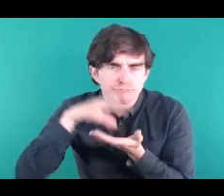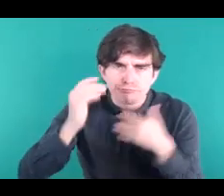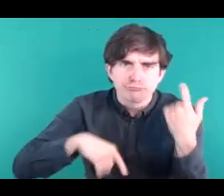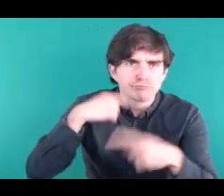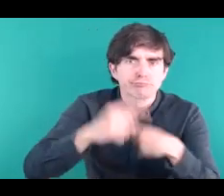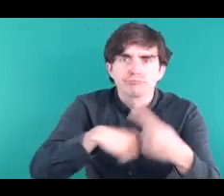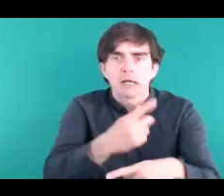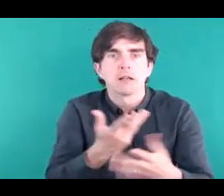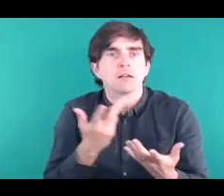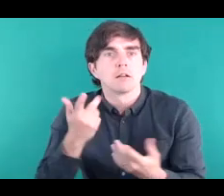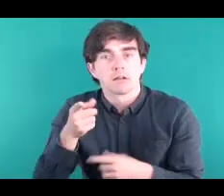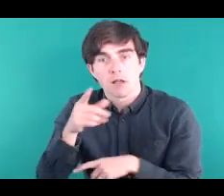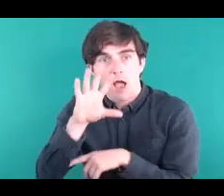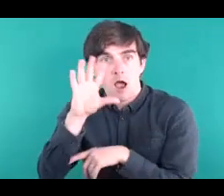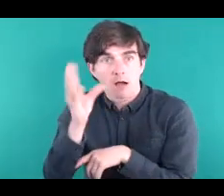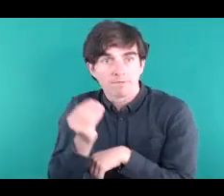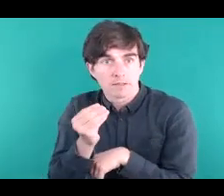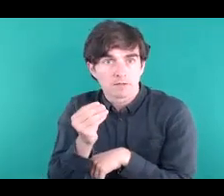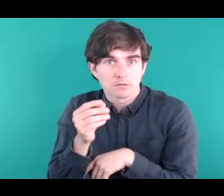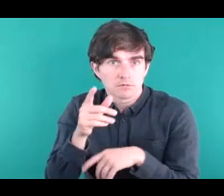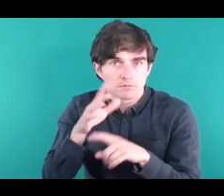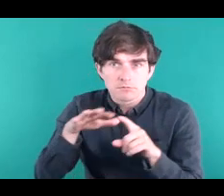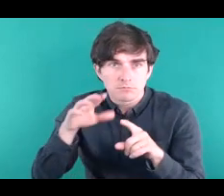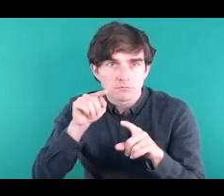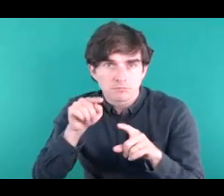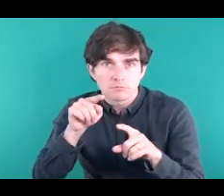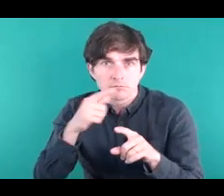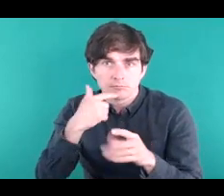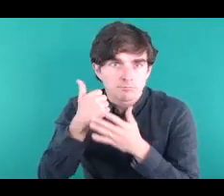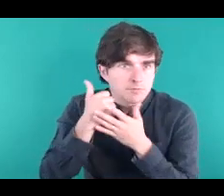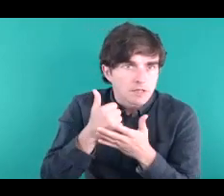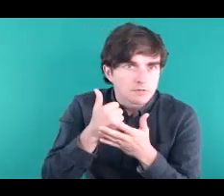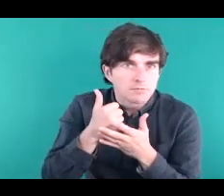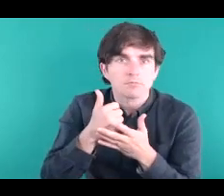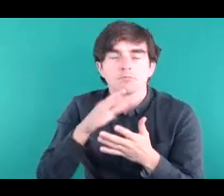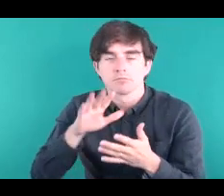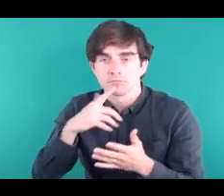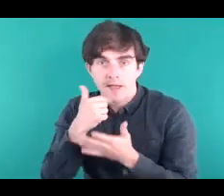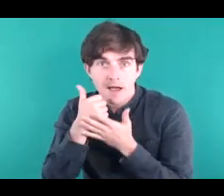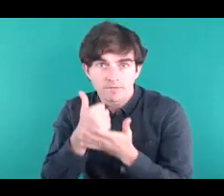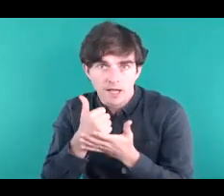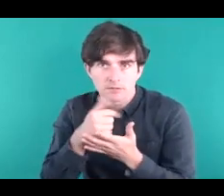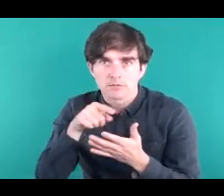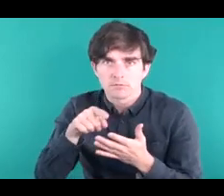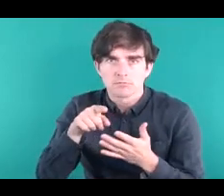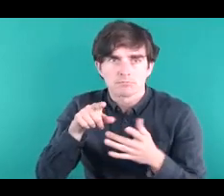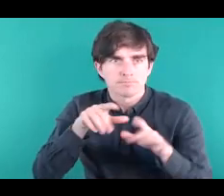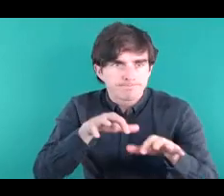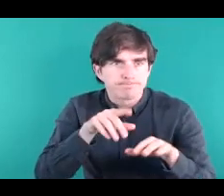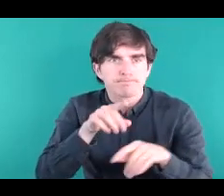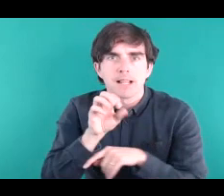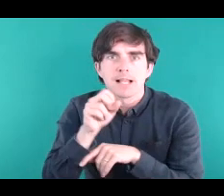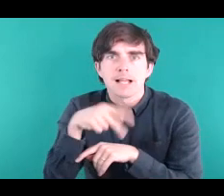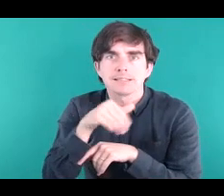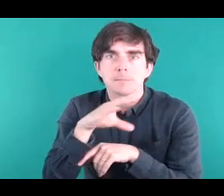Next slide, please, Alex. The COVID-19 helpline, the